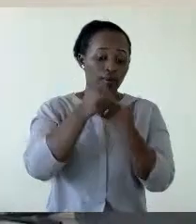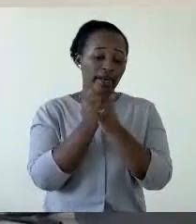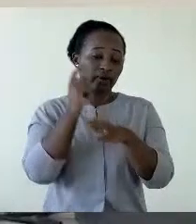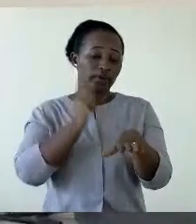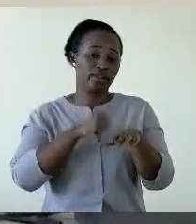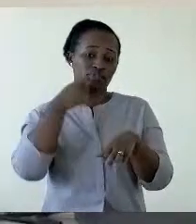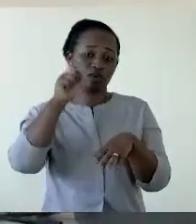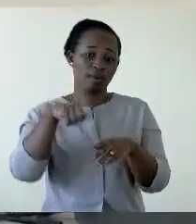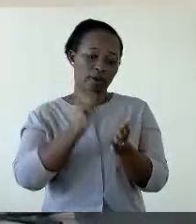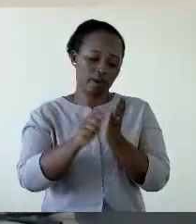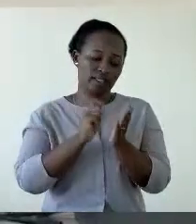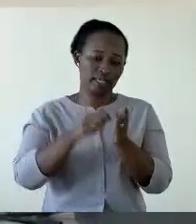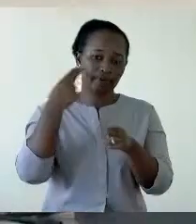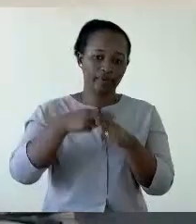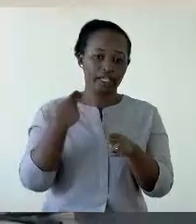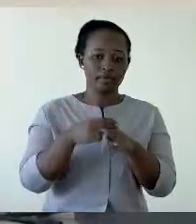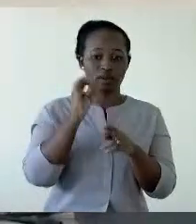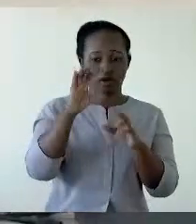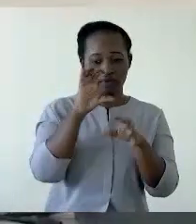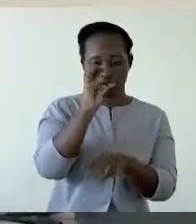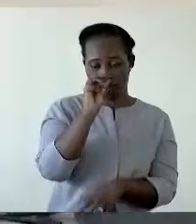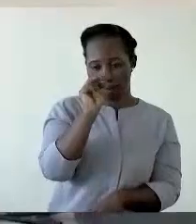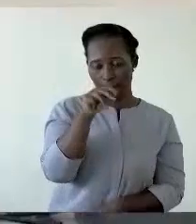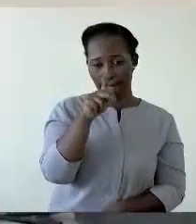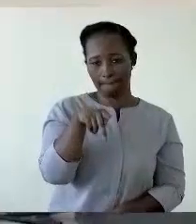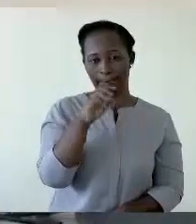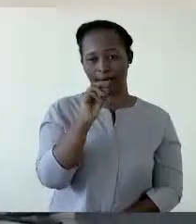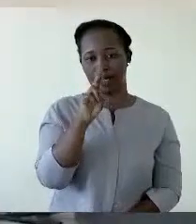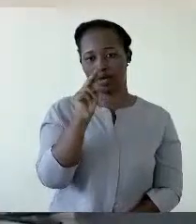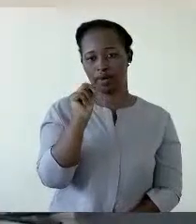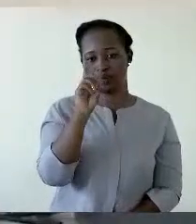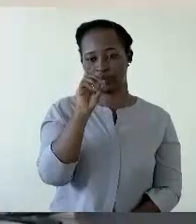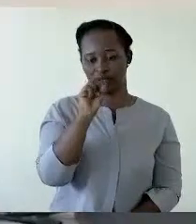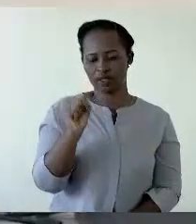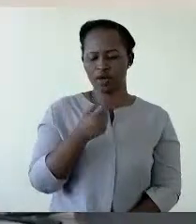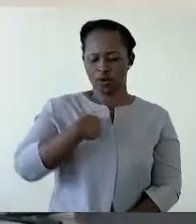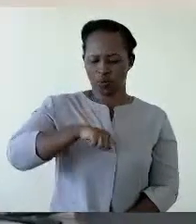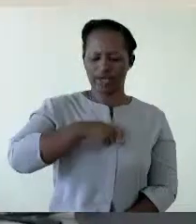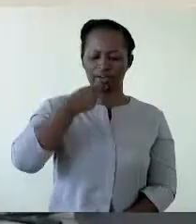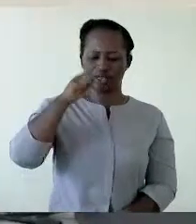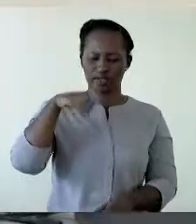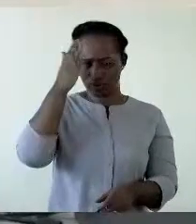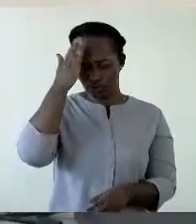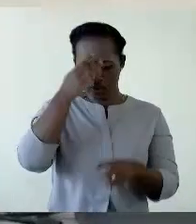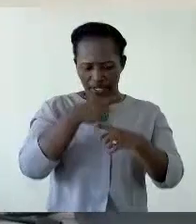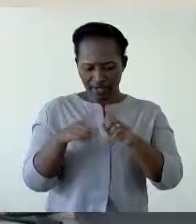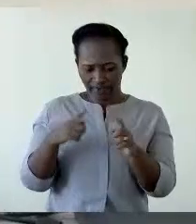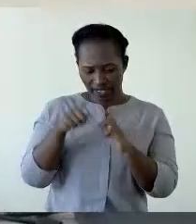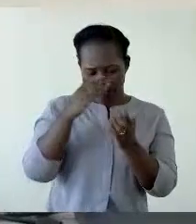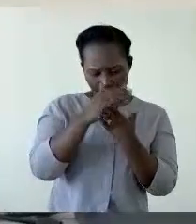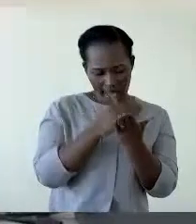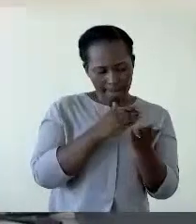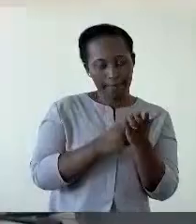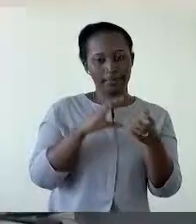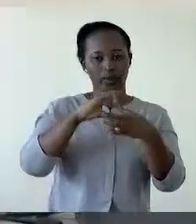compounds, then we need to know the different parts forming those compounds